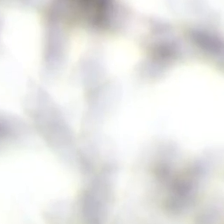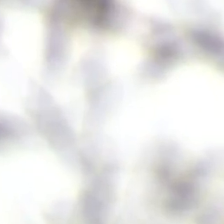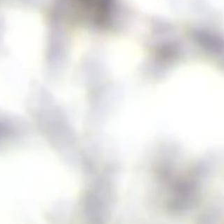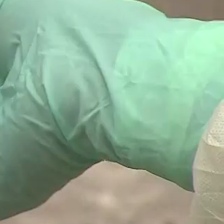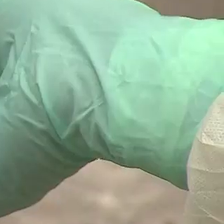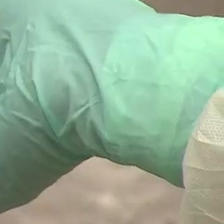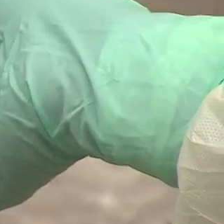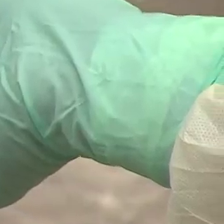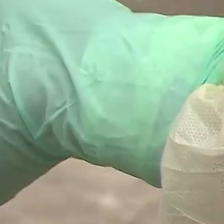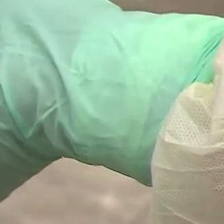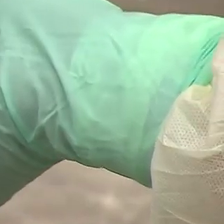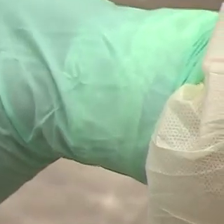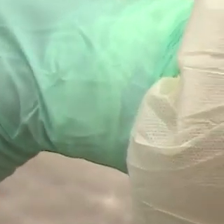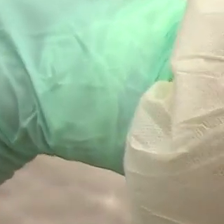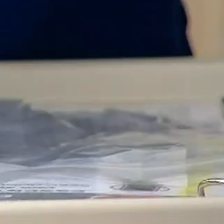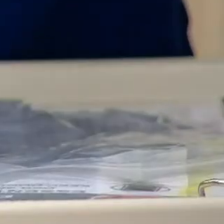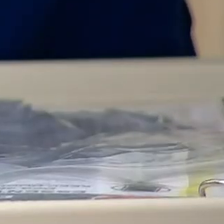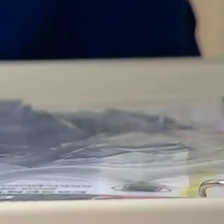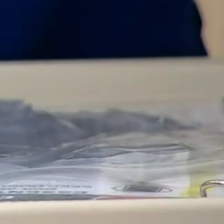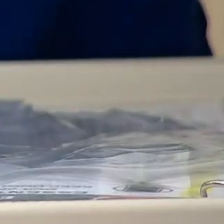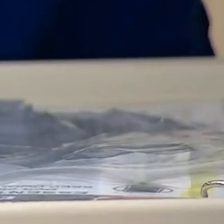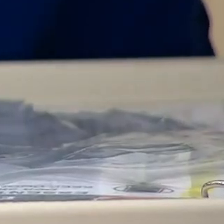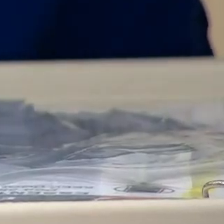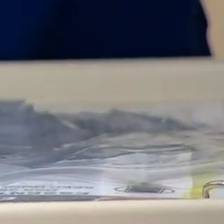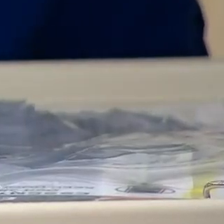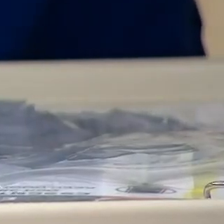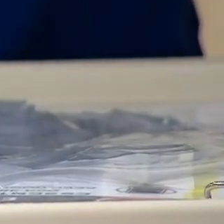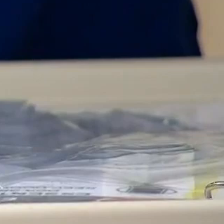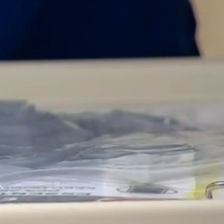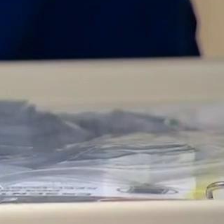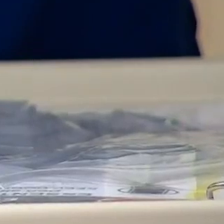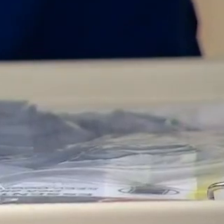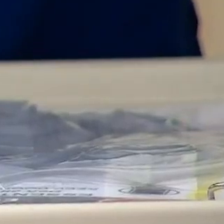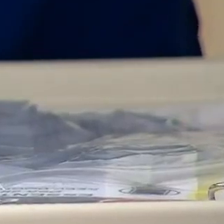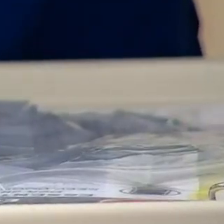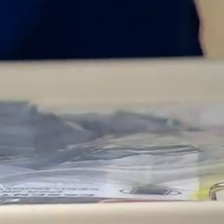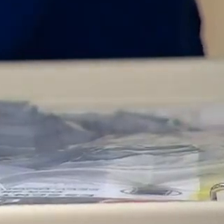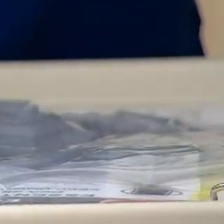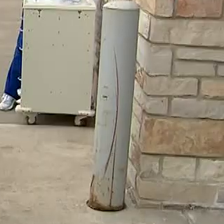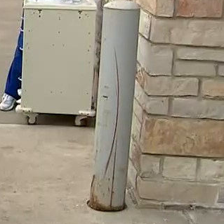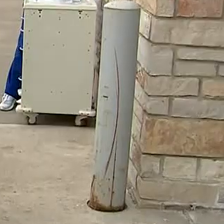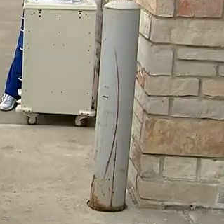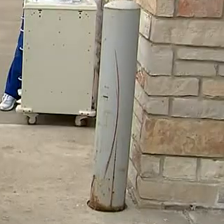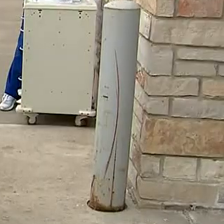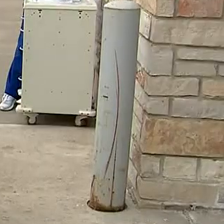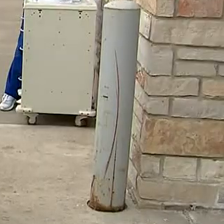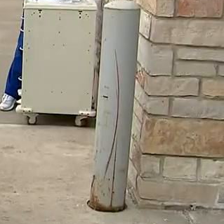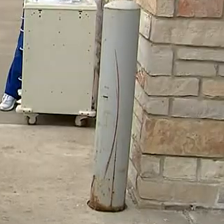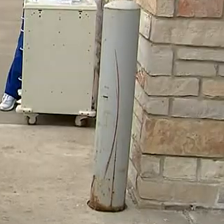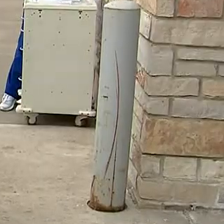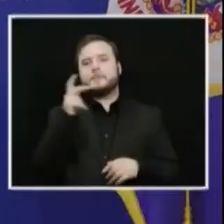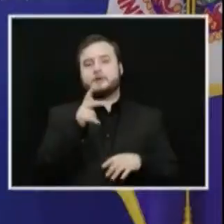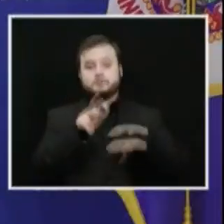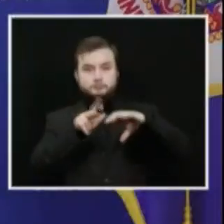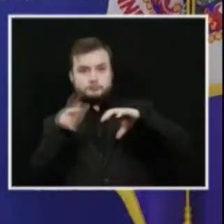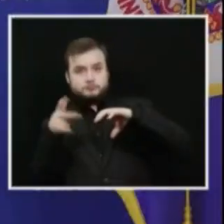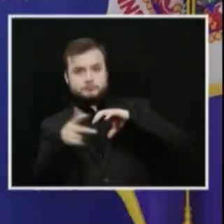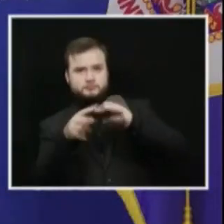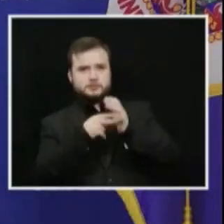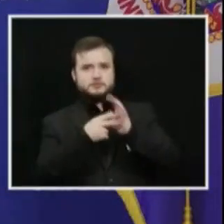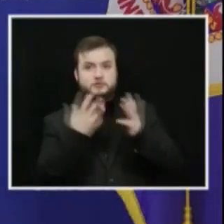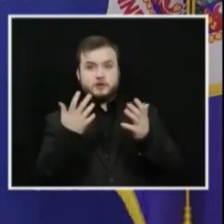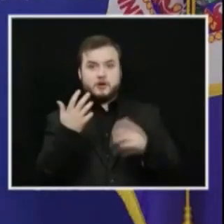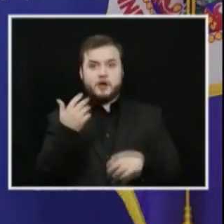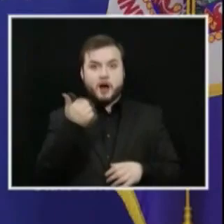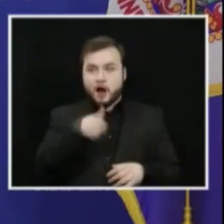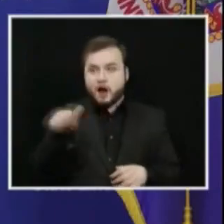already working to meet the demand, likely with a return to drive-through testing centers. Will it be there tomorrow? No. Will it be there